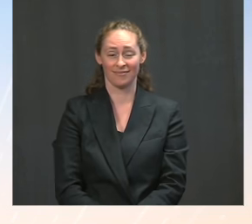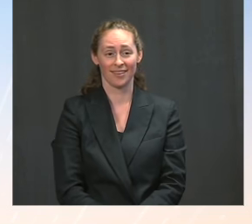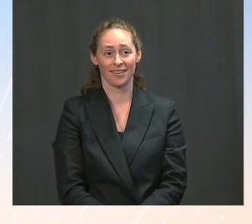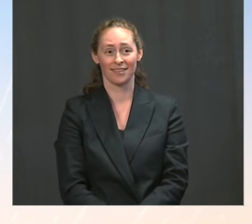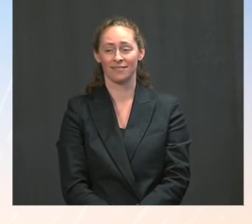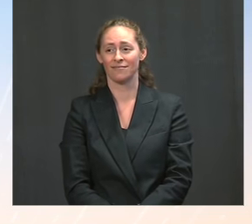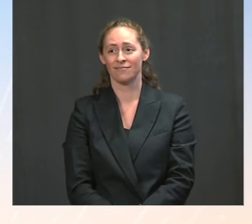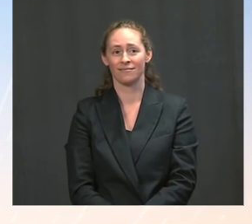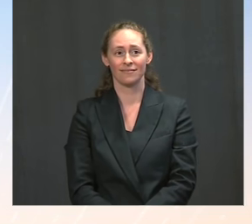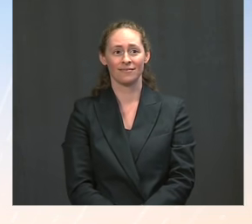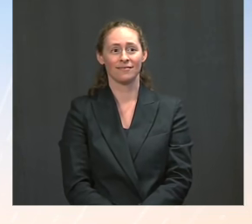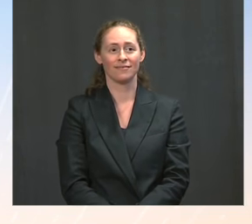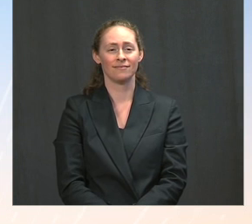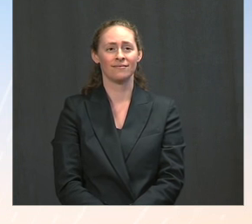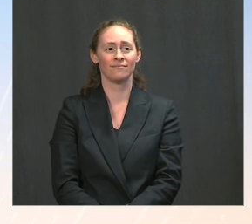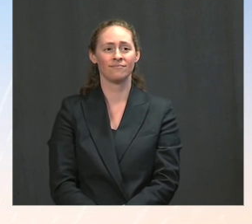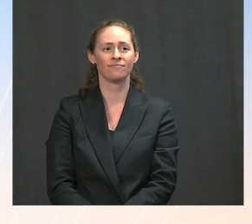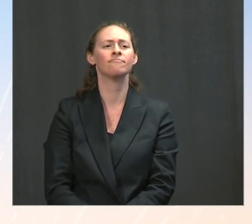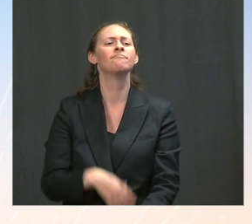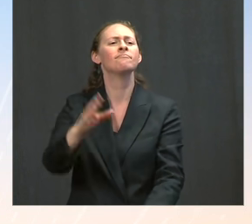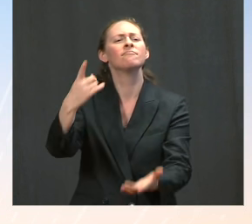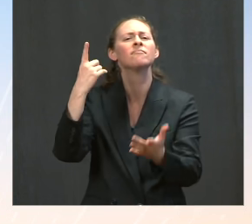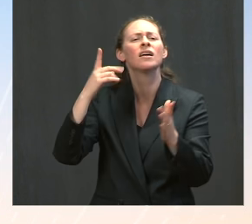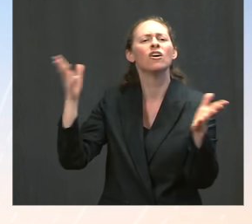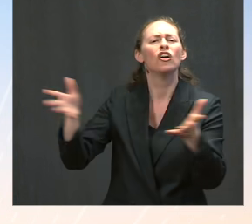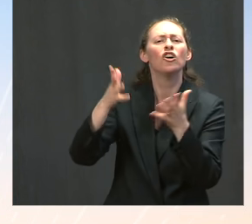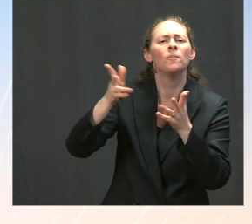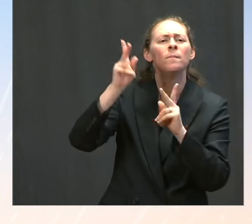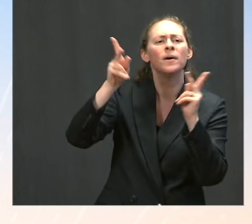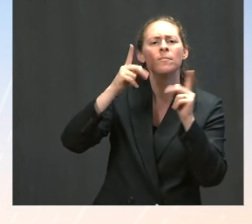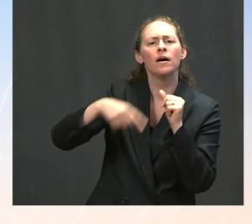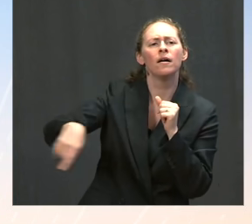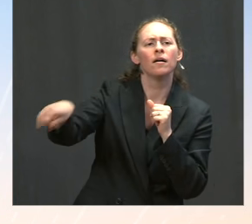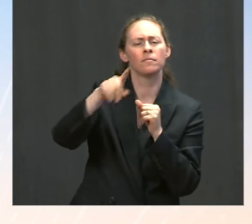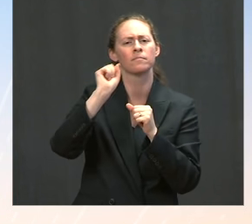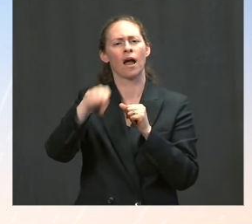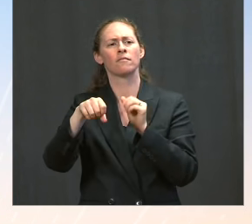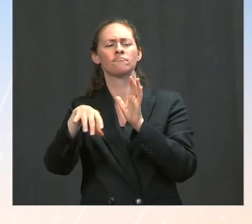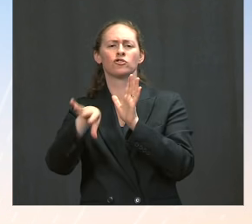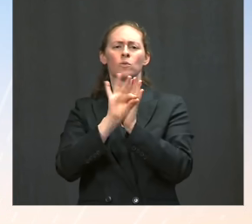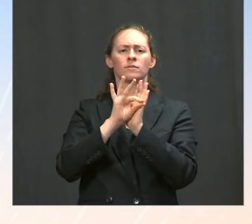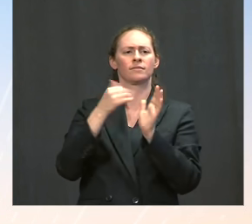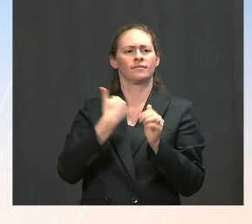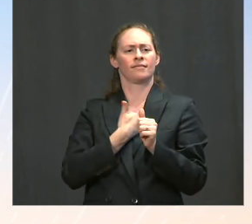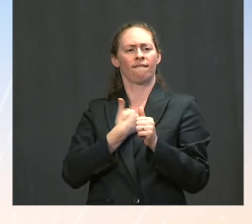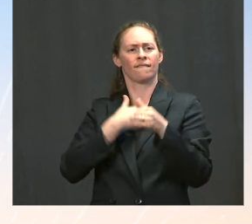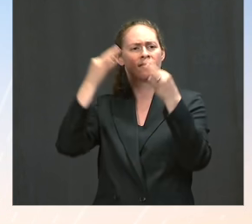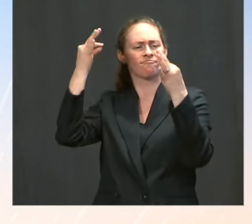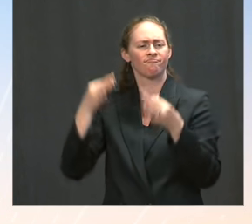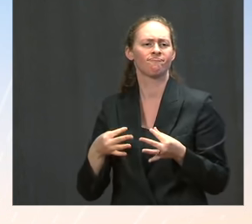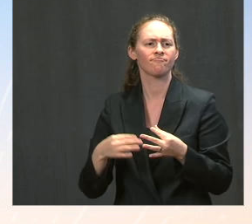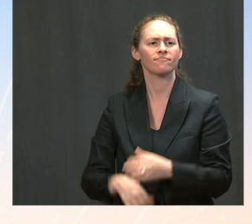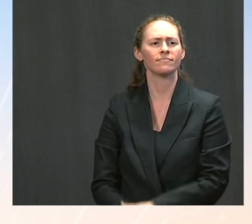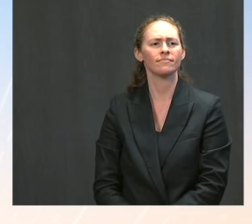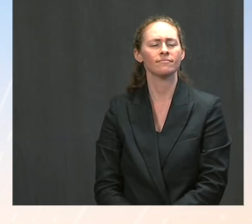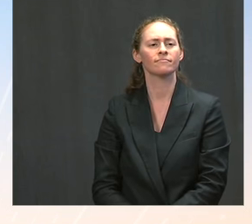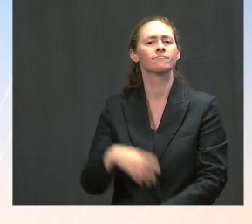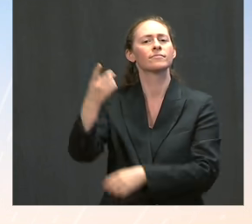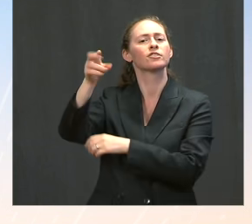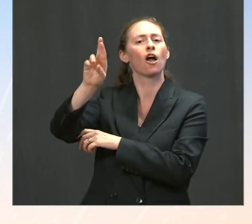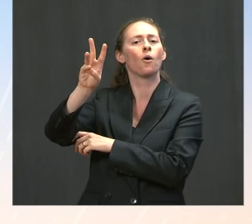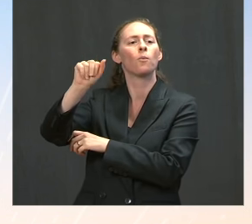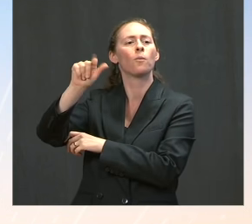encouraging people to make the personal choice that Dr. Walensky talked about today if they, for example, are vaccinated but live in a state with